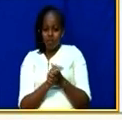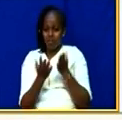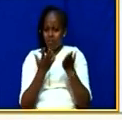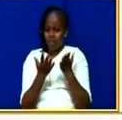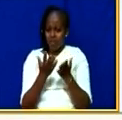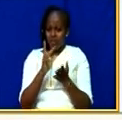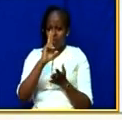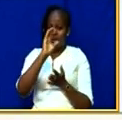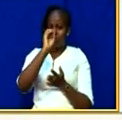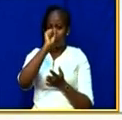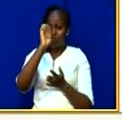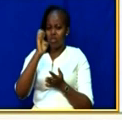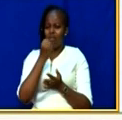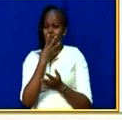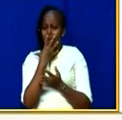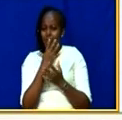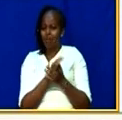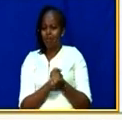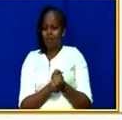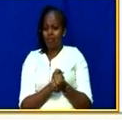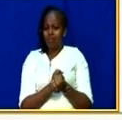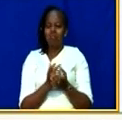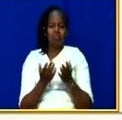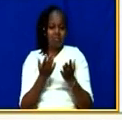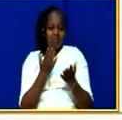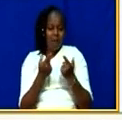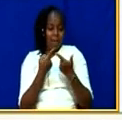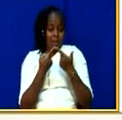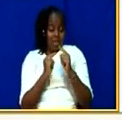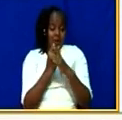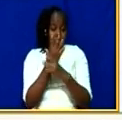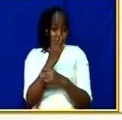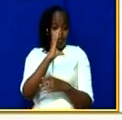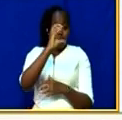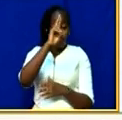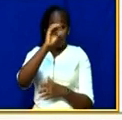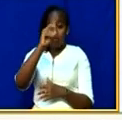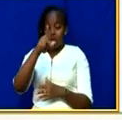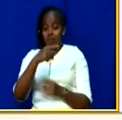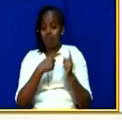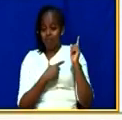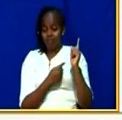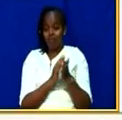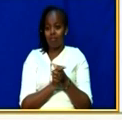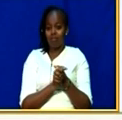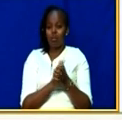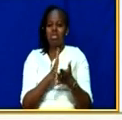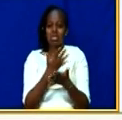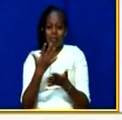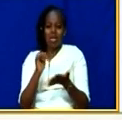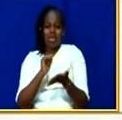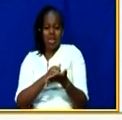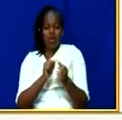flower? Kind of a rose flower. Oh. But it's a crop, eh? It's a crop. It's a crop. So it's something that we